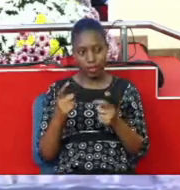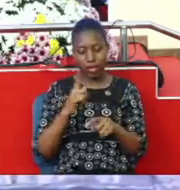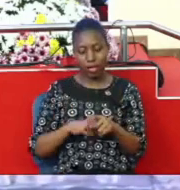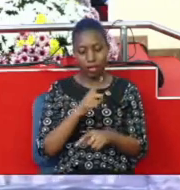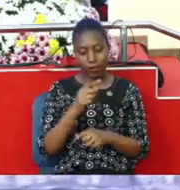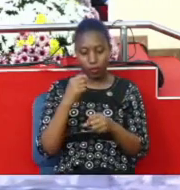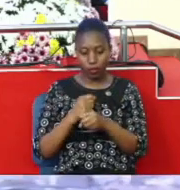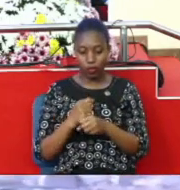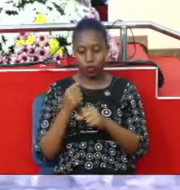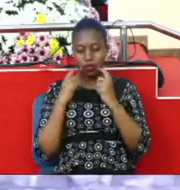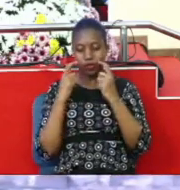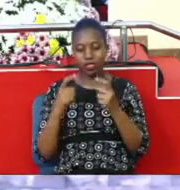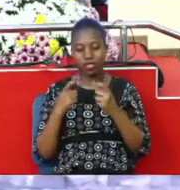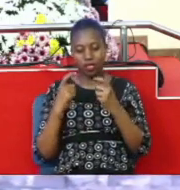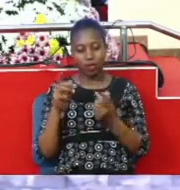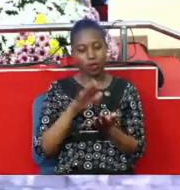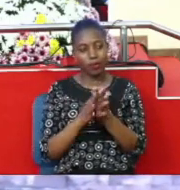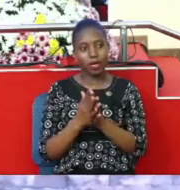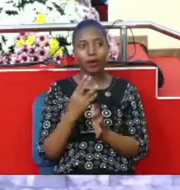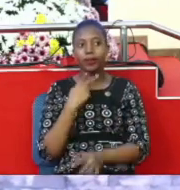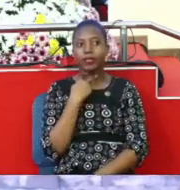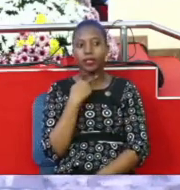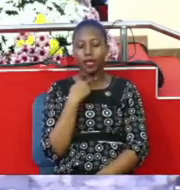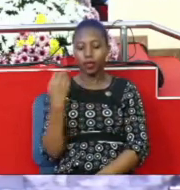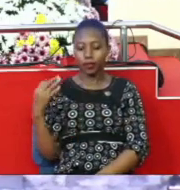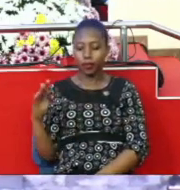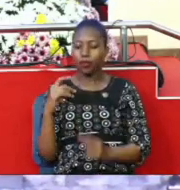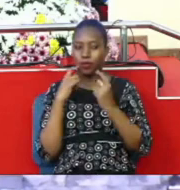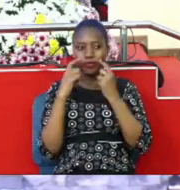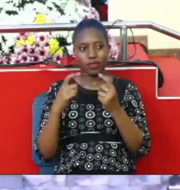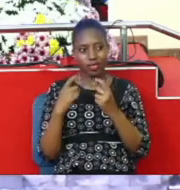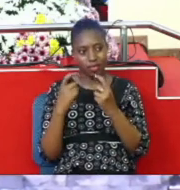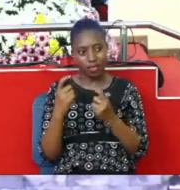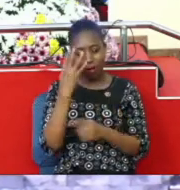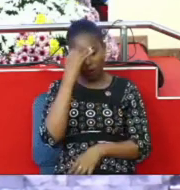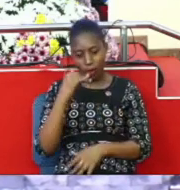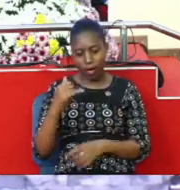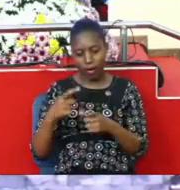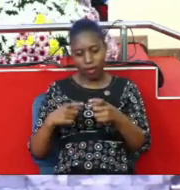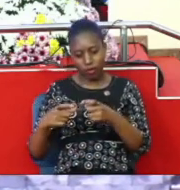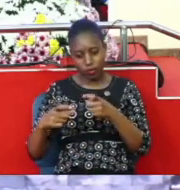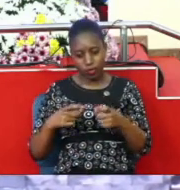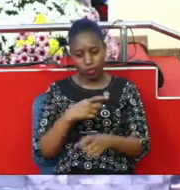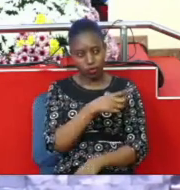sin. If it controls you, then you become a slave to sin.